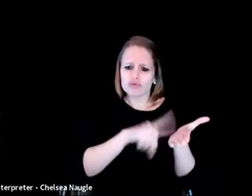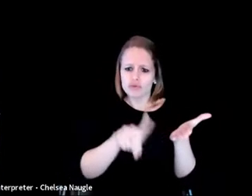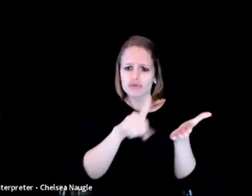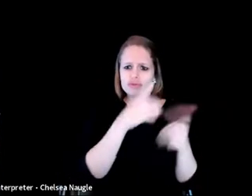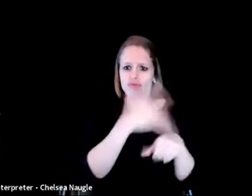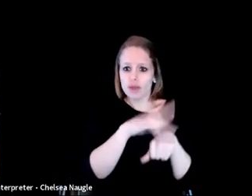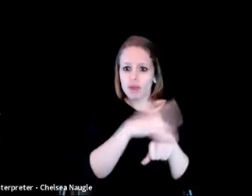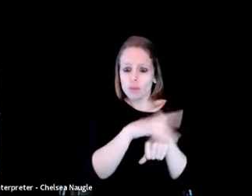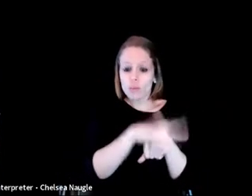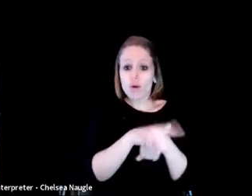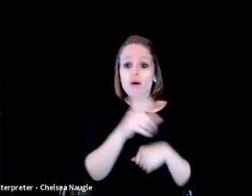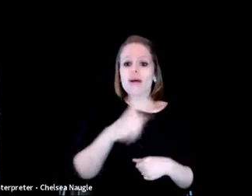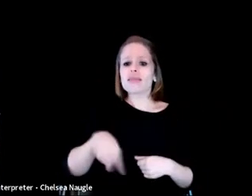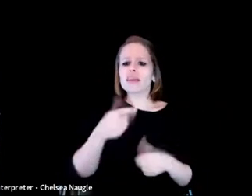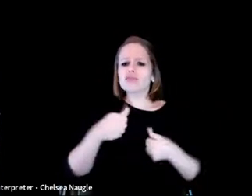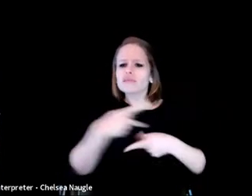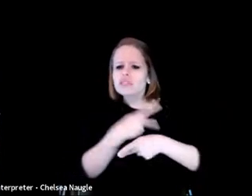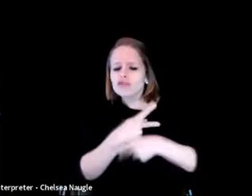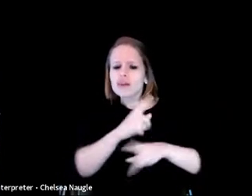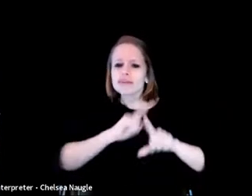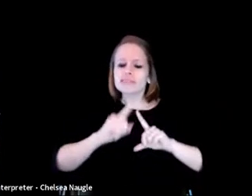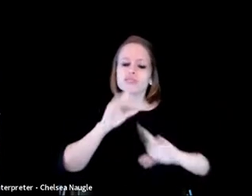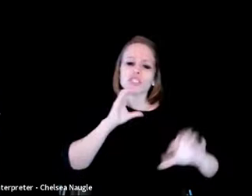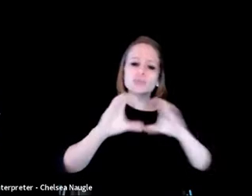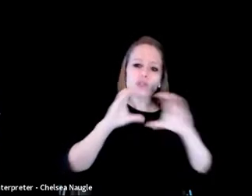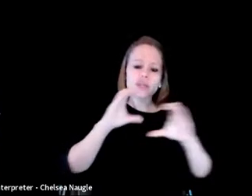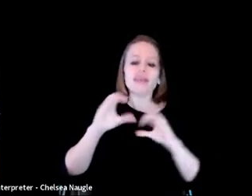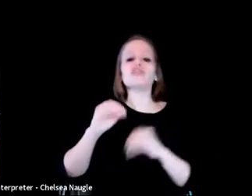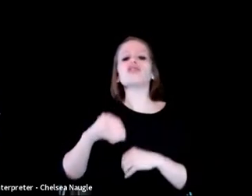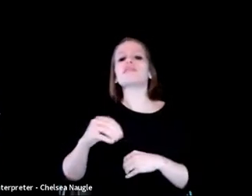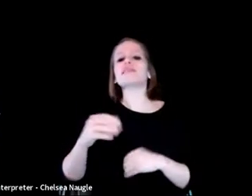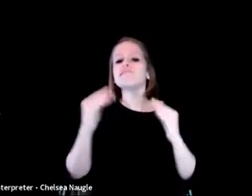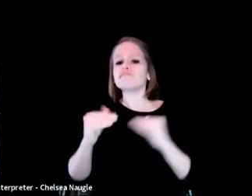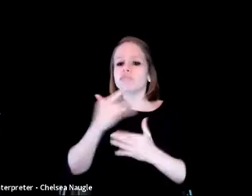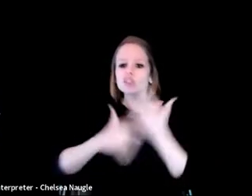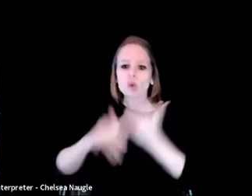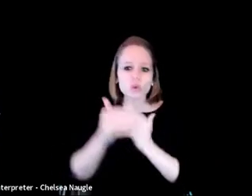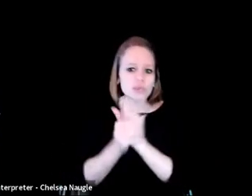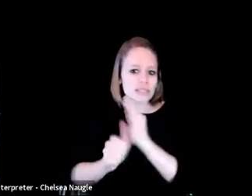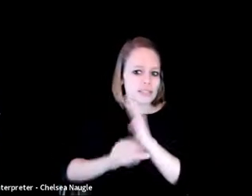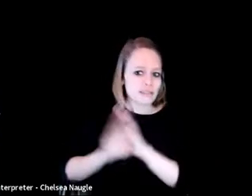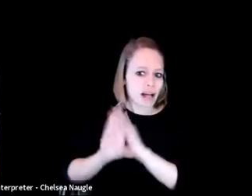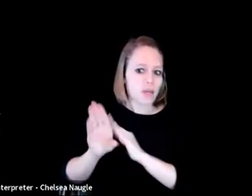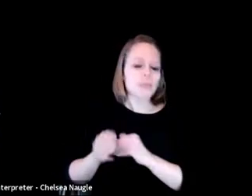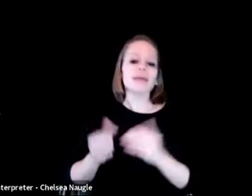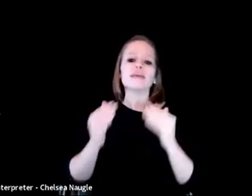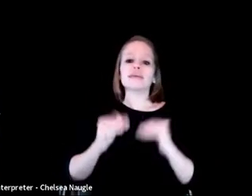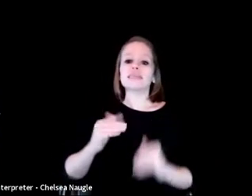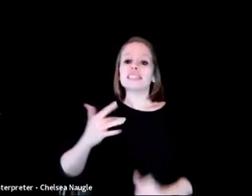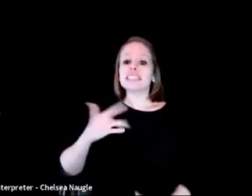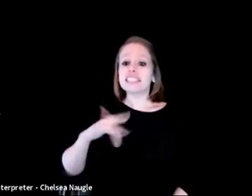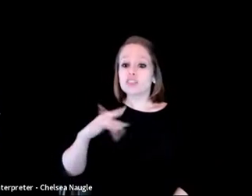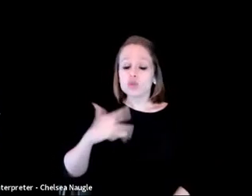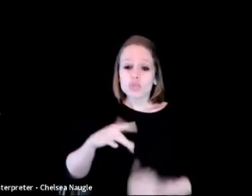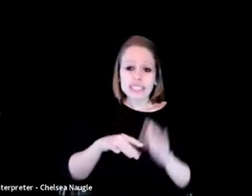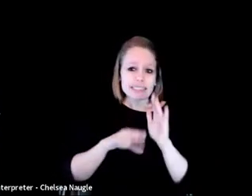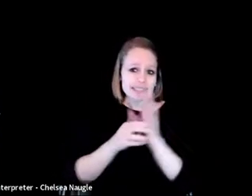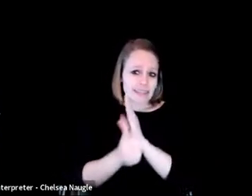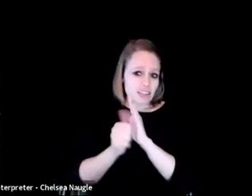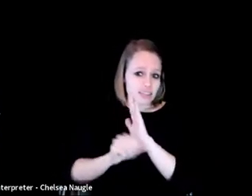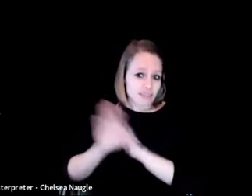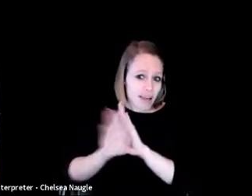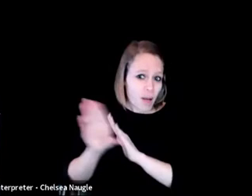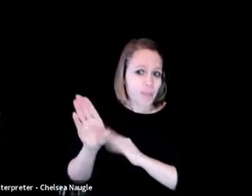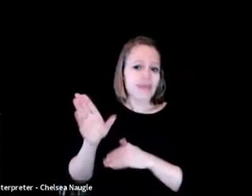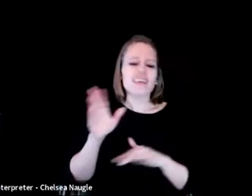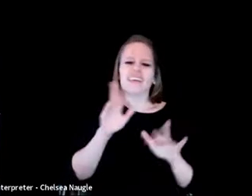those areas of communication and social skill development and sensory behaviors and the ways that they might isolate themselves.